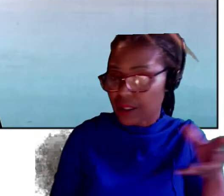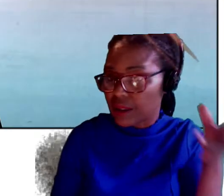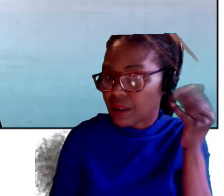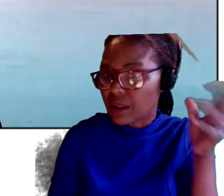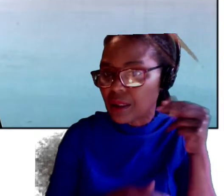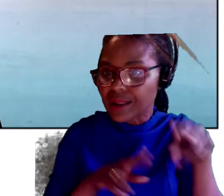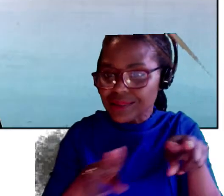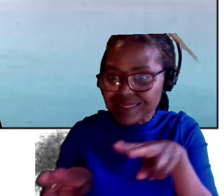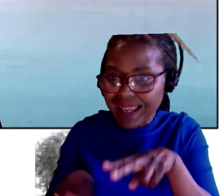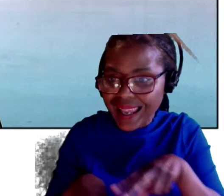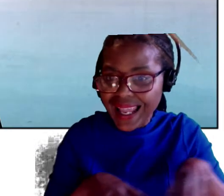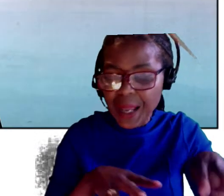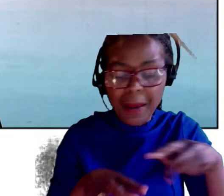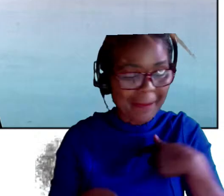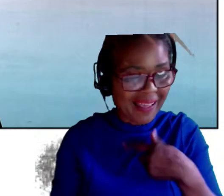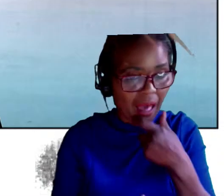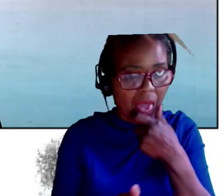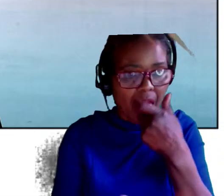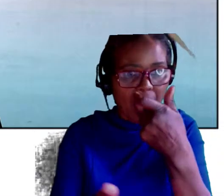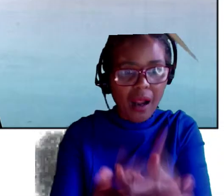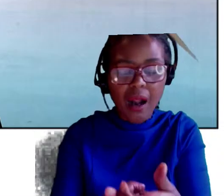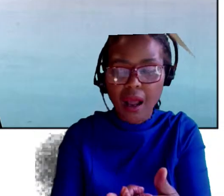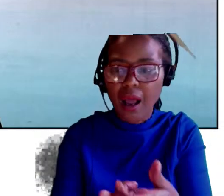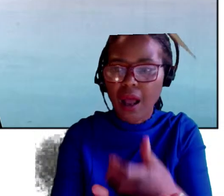Sumatran rainforest,